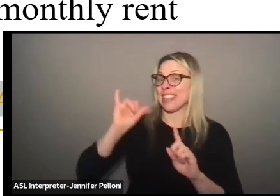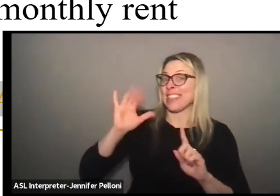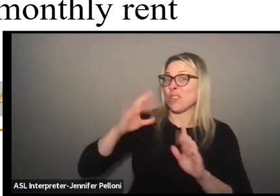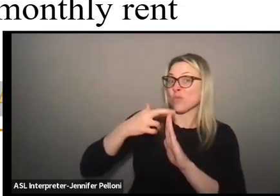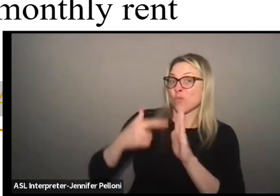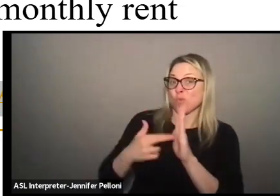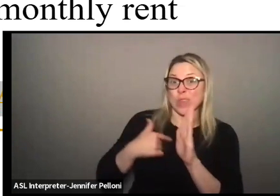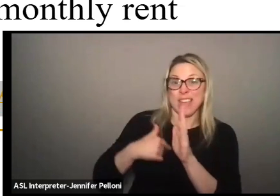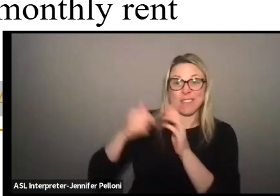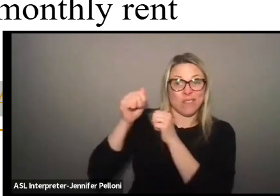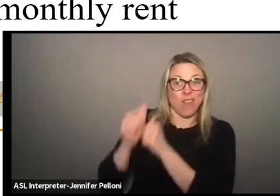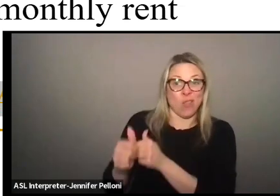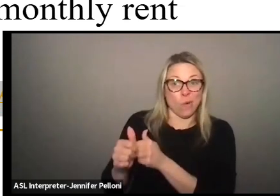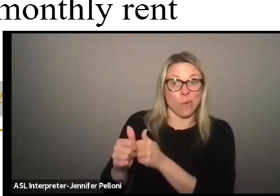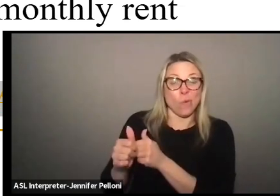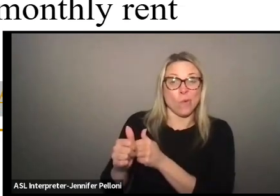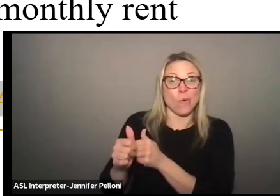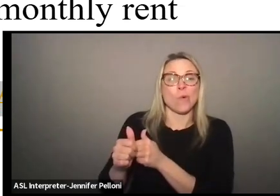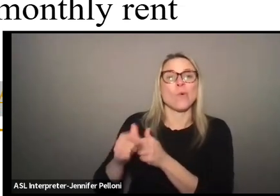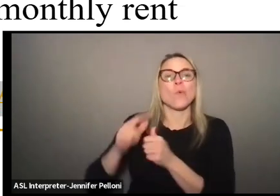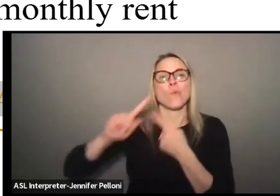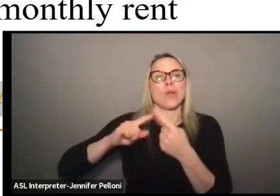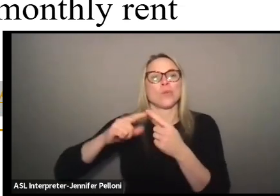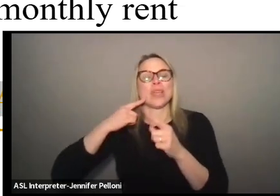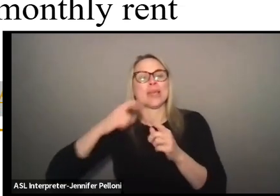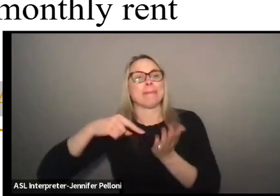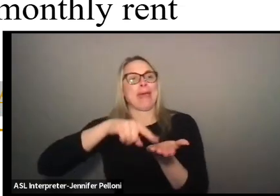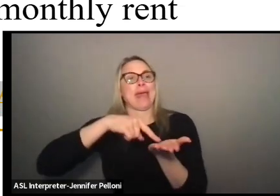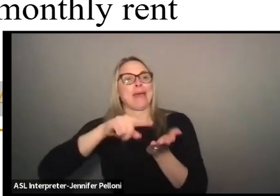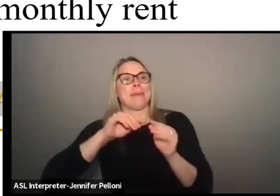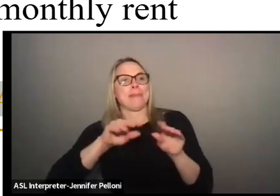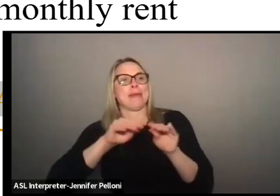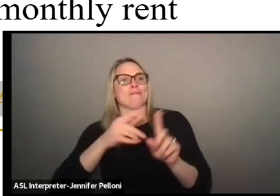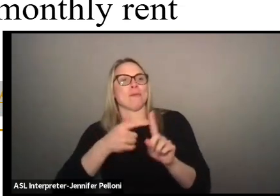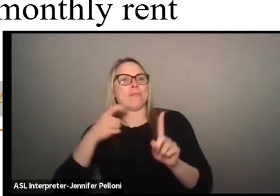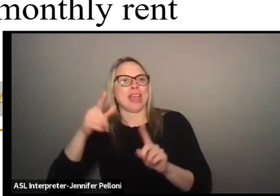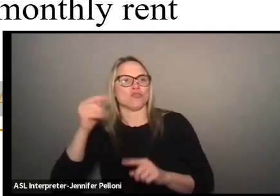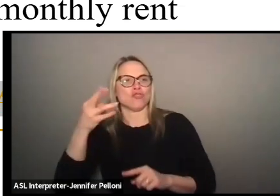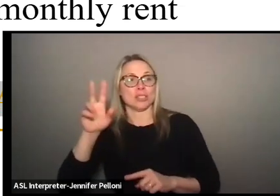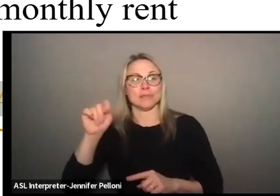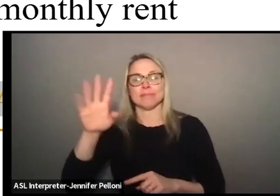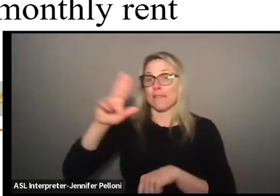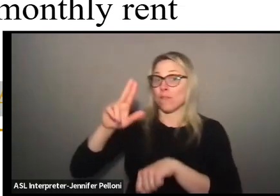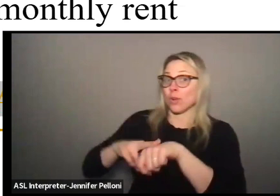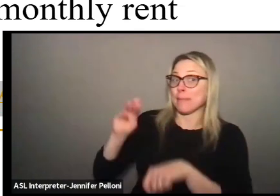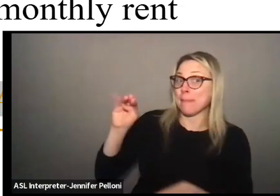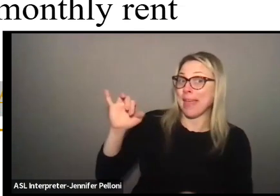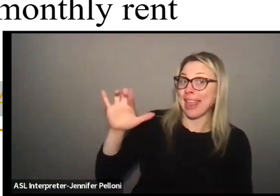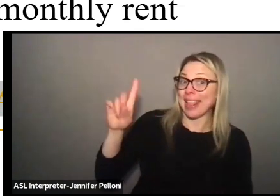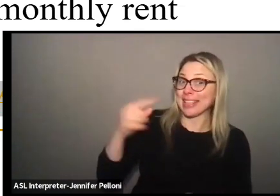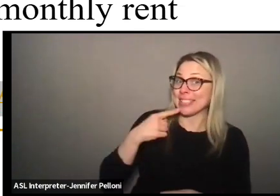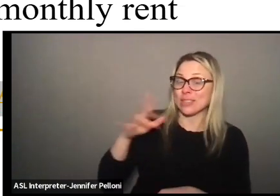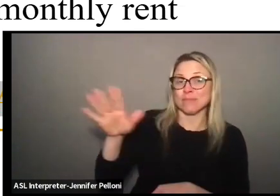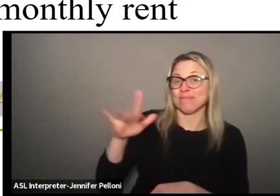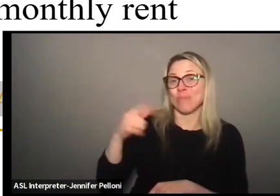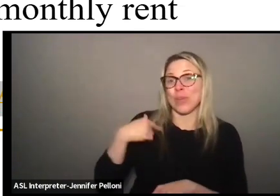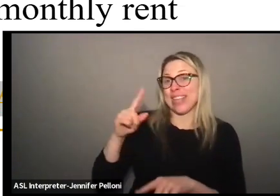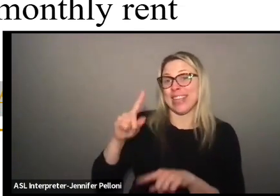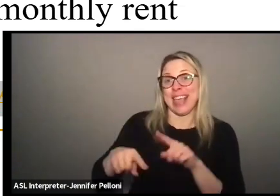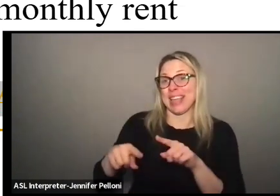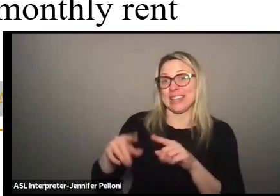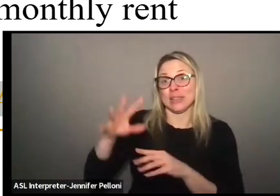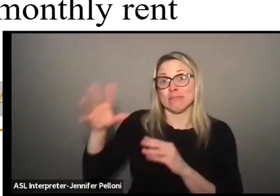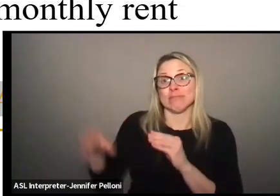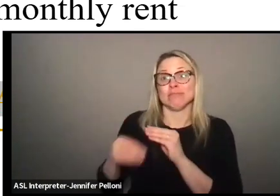have to follow when making disbursements from the trust. And of course, Medicaid says we're not supposed to supplant